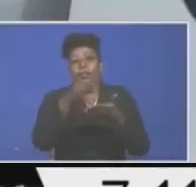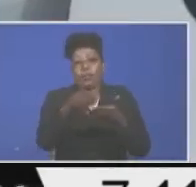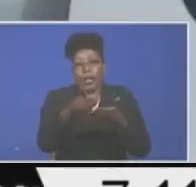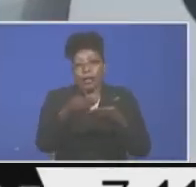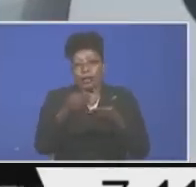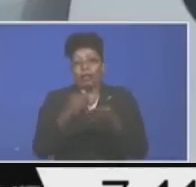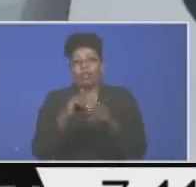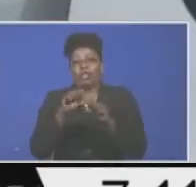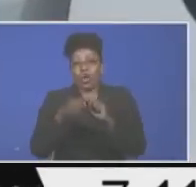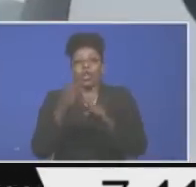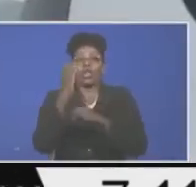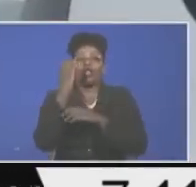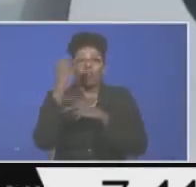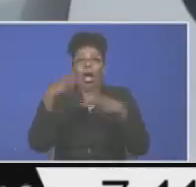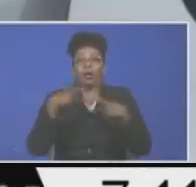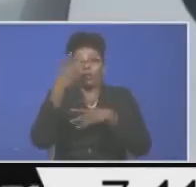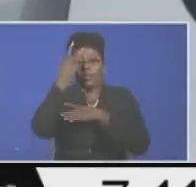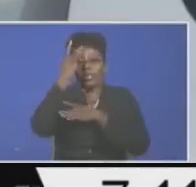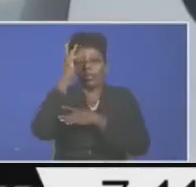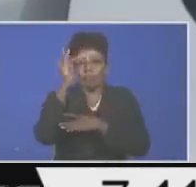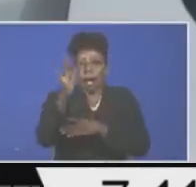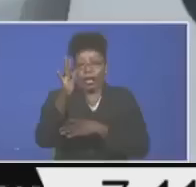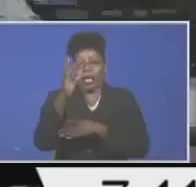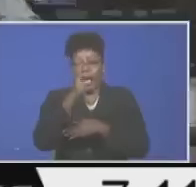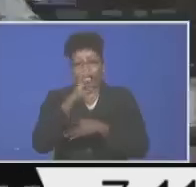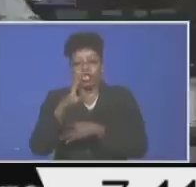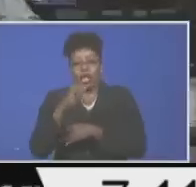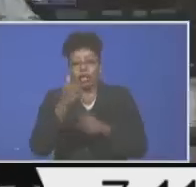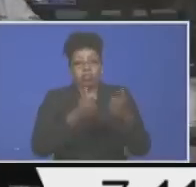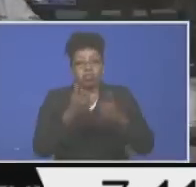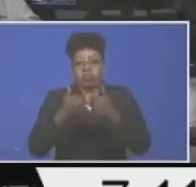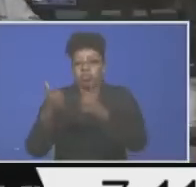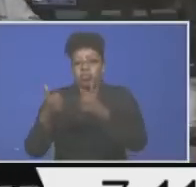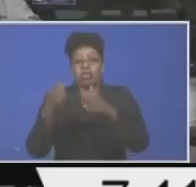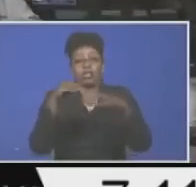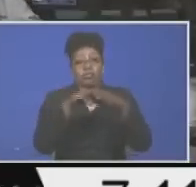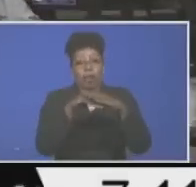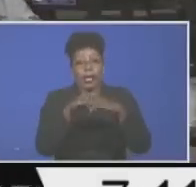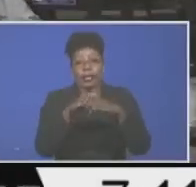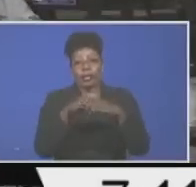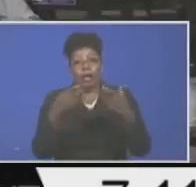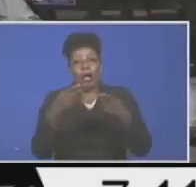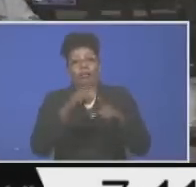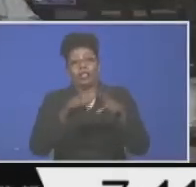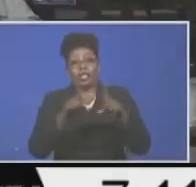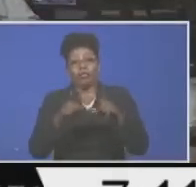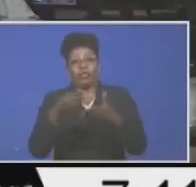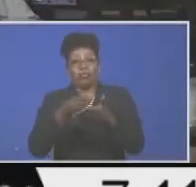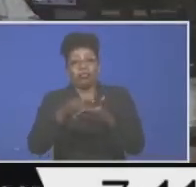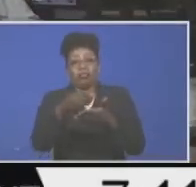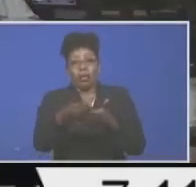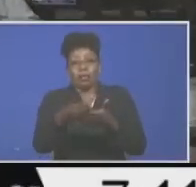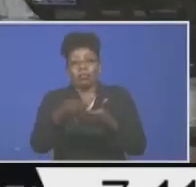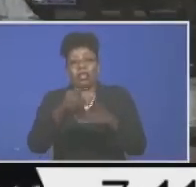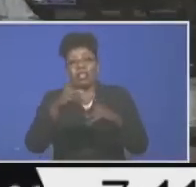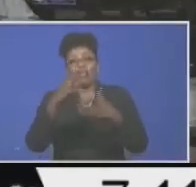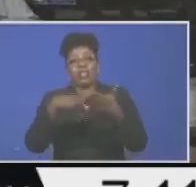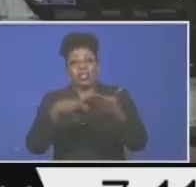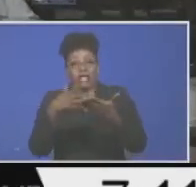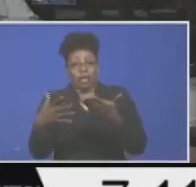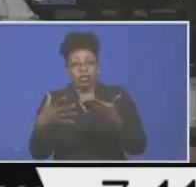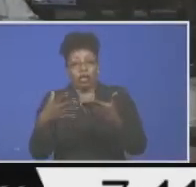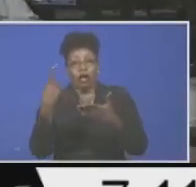to be smart, and the consumer has to examine each bank. Each bank have different fees and different schedules for their